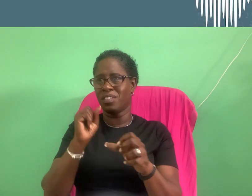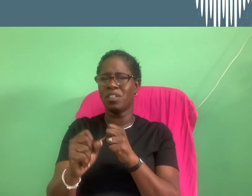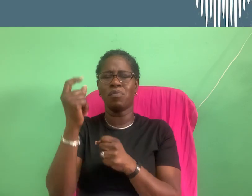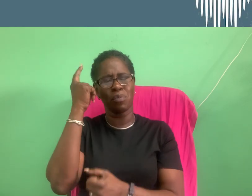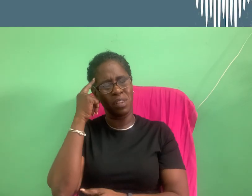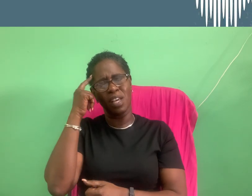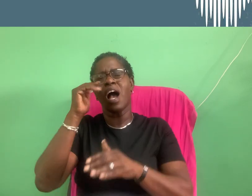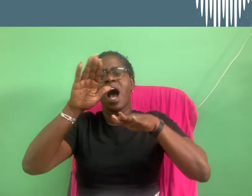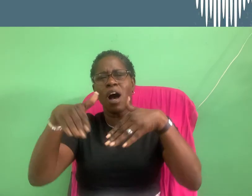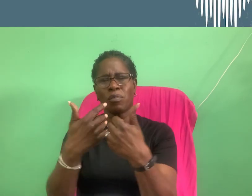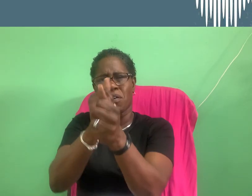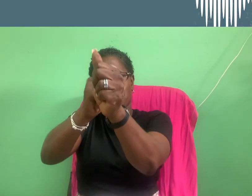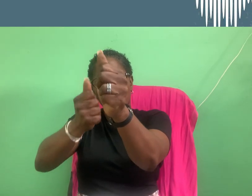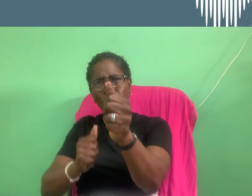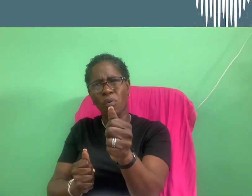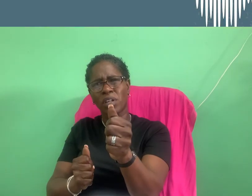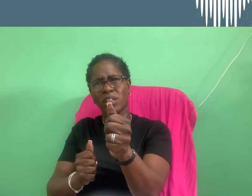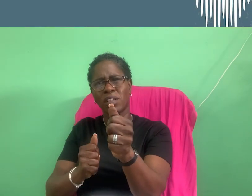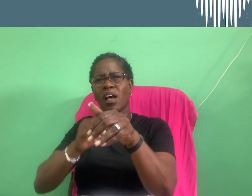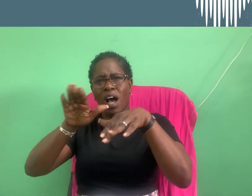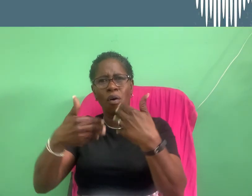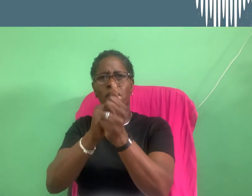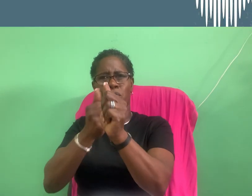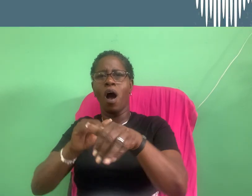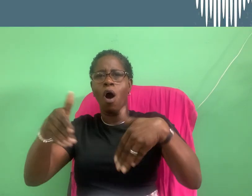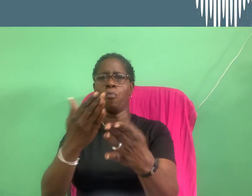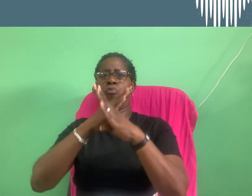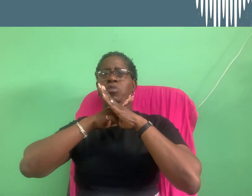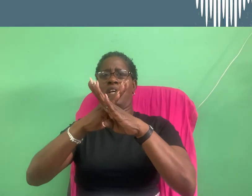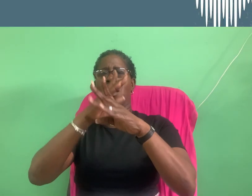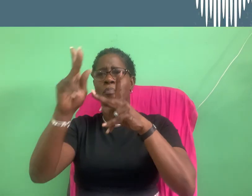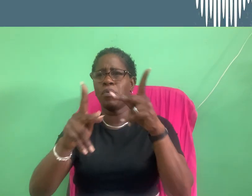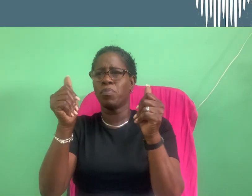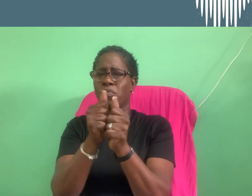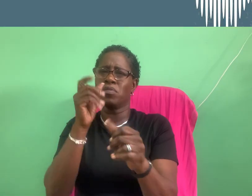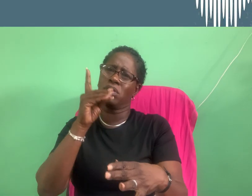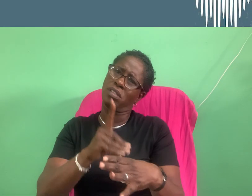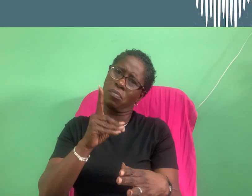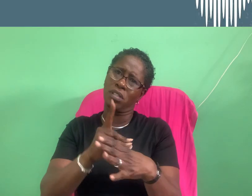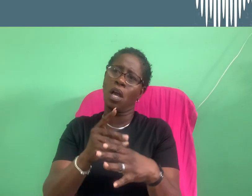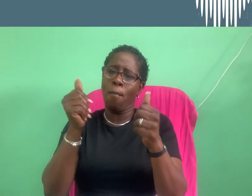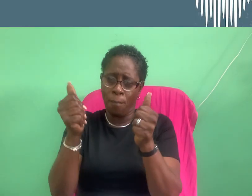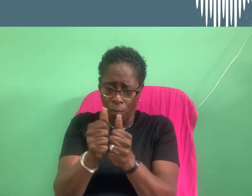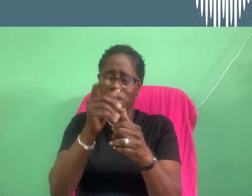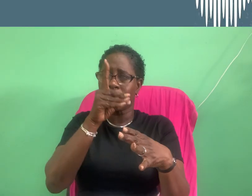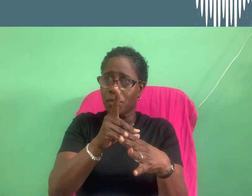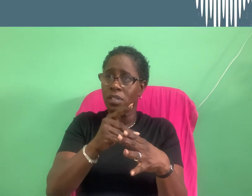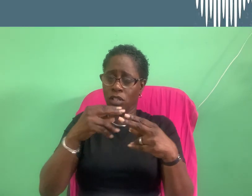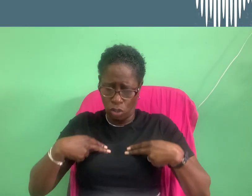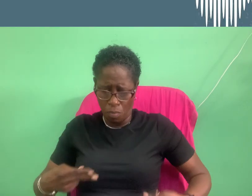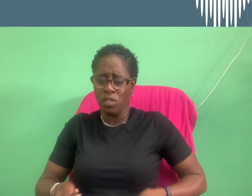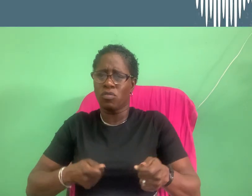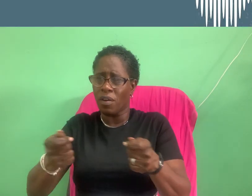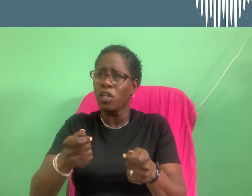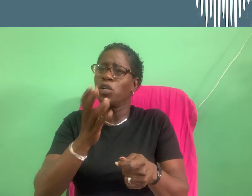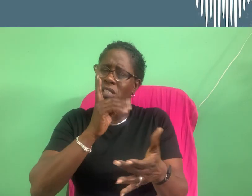of preventative efforts as well, and how within both the disability and the human trafficking community, we can be talking about things in